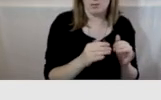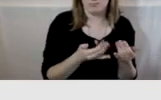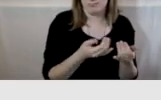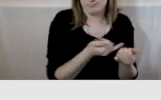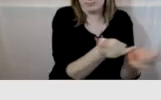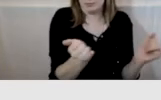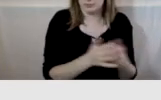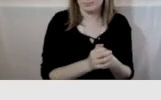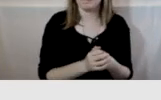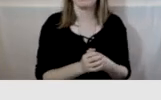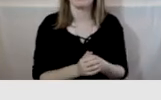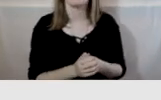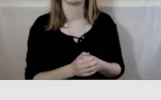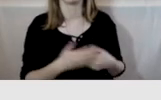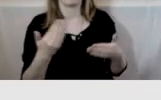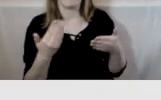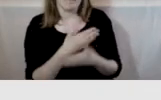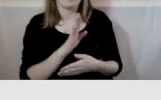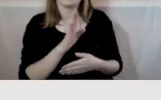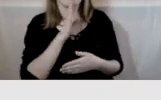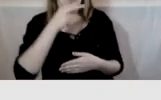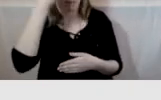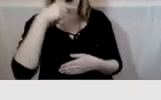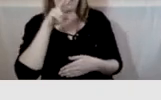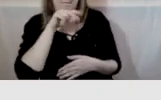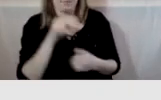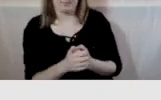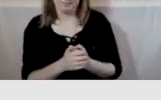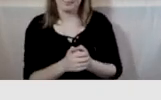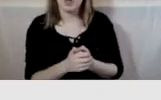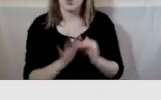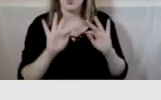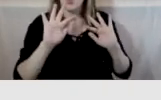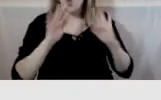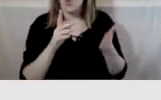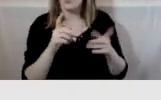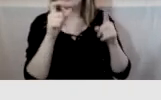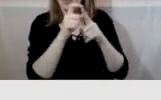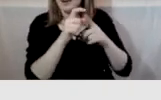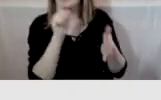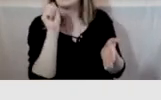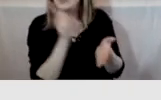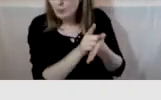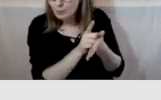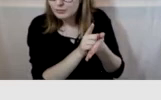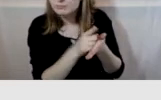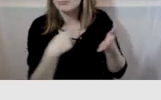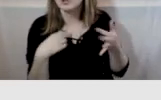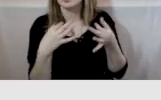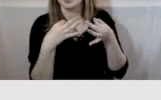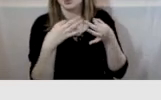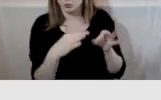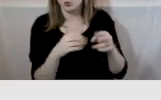Kiekvienam privalomam dalykui ar brandolio dalykui mes siūlytume ne mažiau